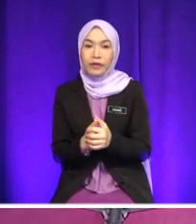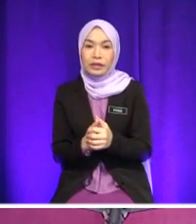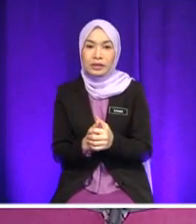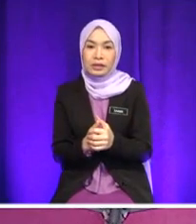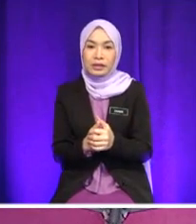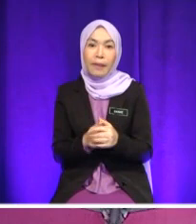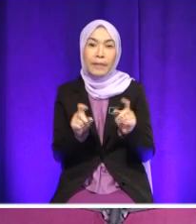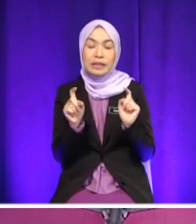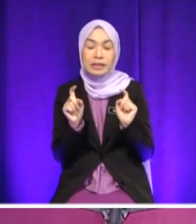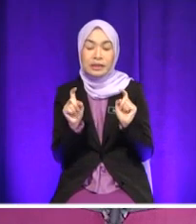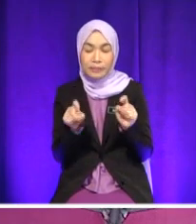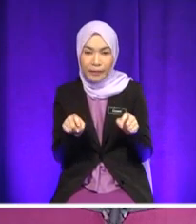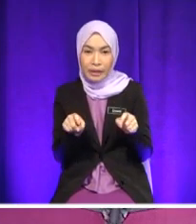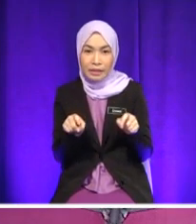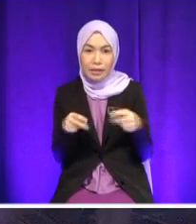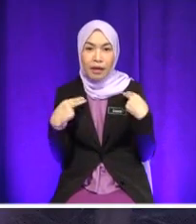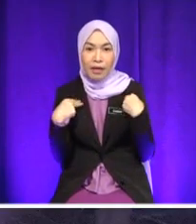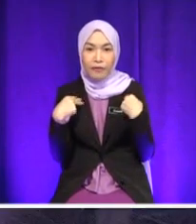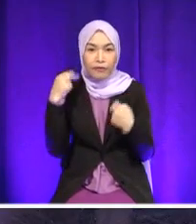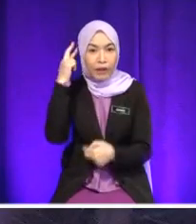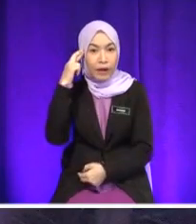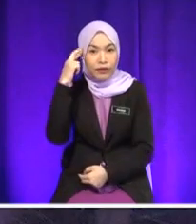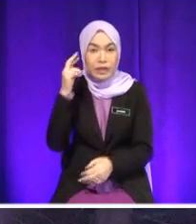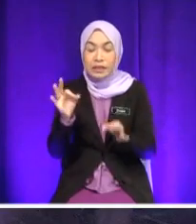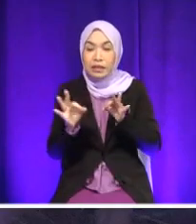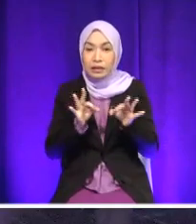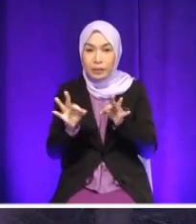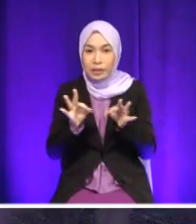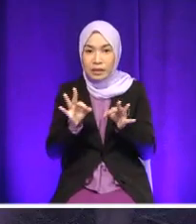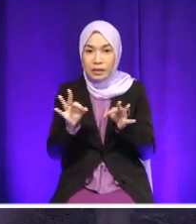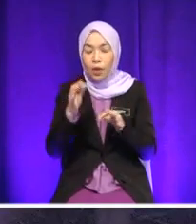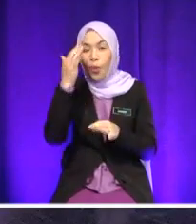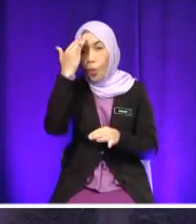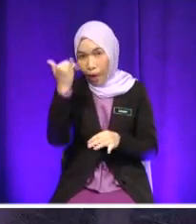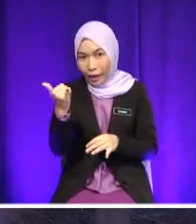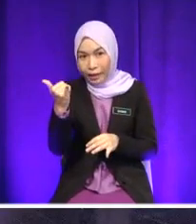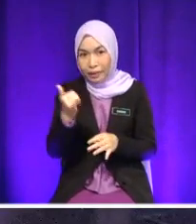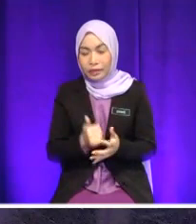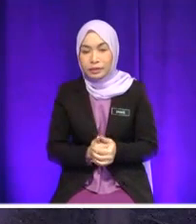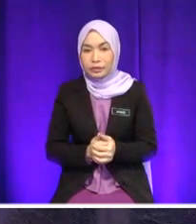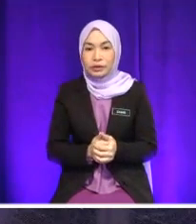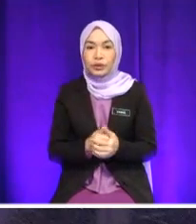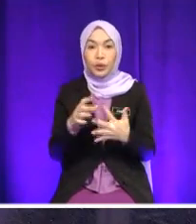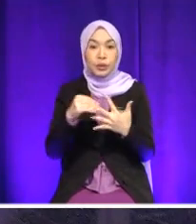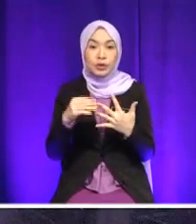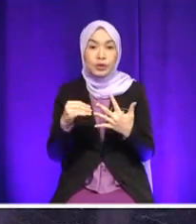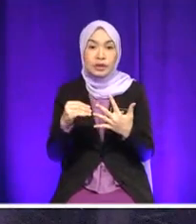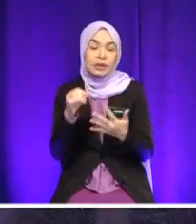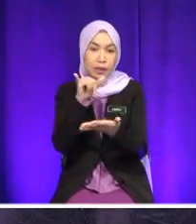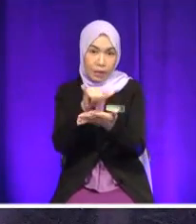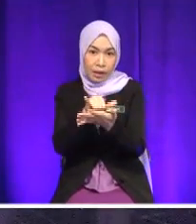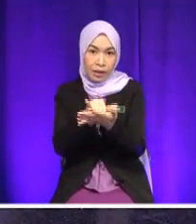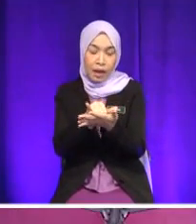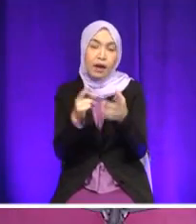reason. Yeah. Yeah. And since the pupils who answered just now, they did provide their reasons, how many stars will they get?